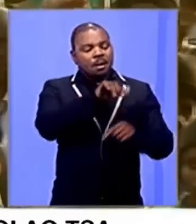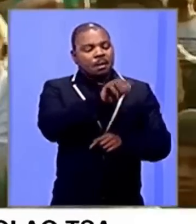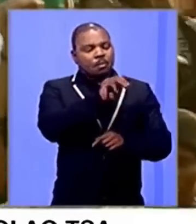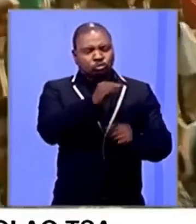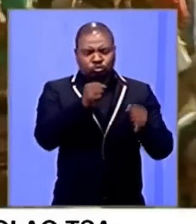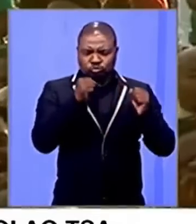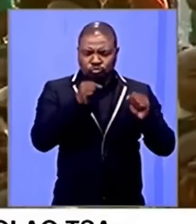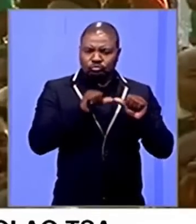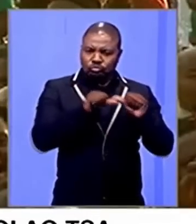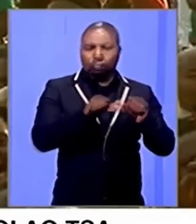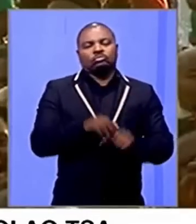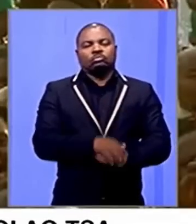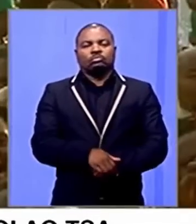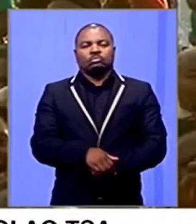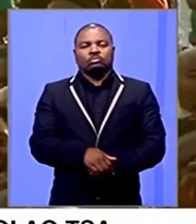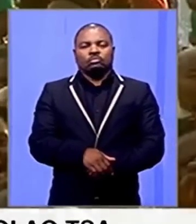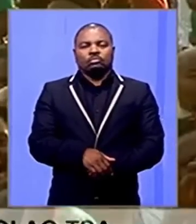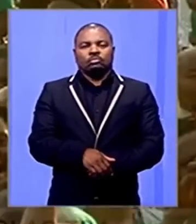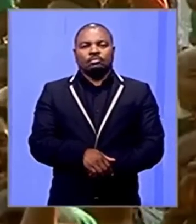qina.